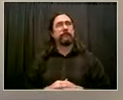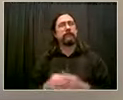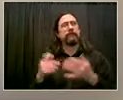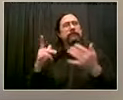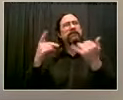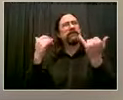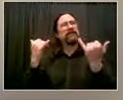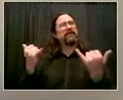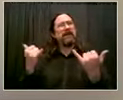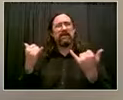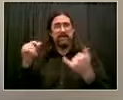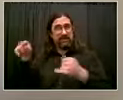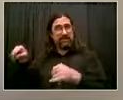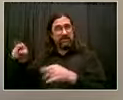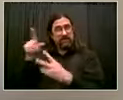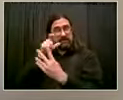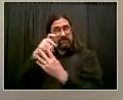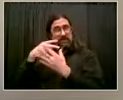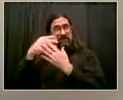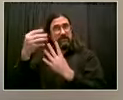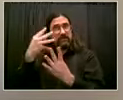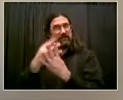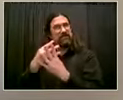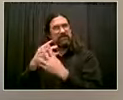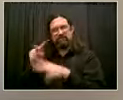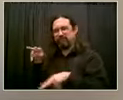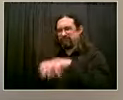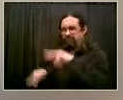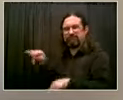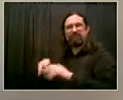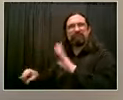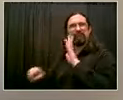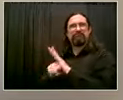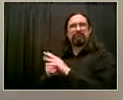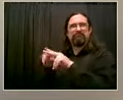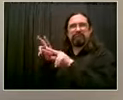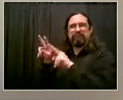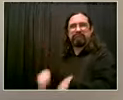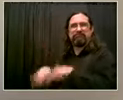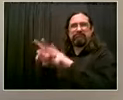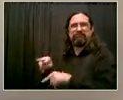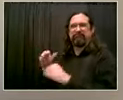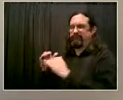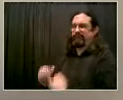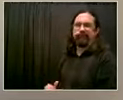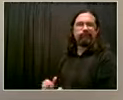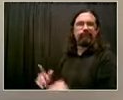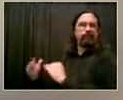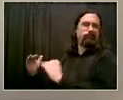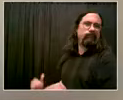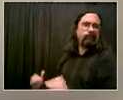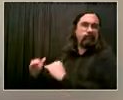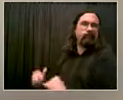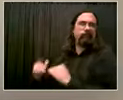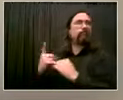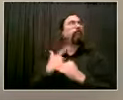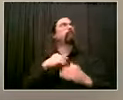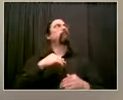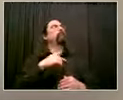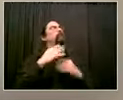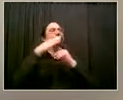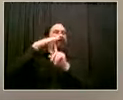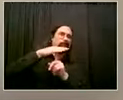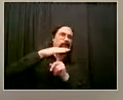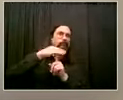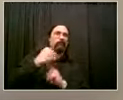path to success. But if we're going to block them every step of the way, we will only create a system that continues to spiral in